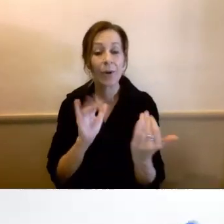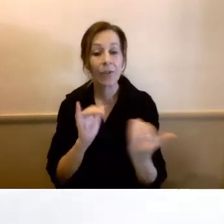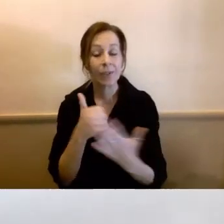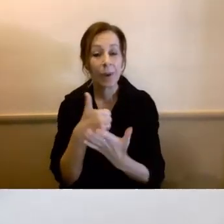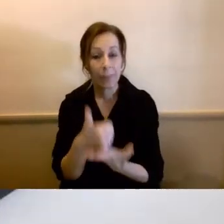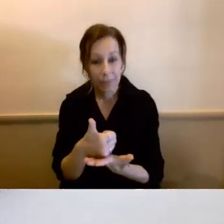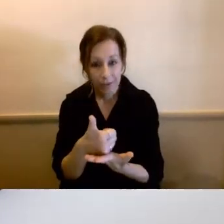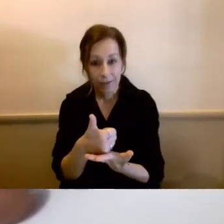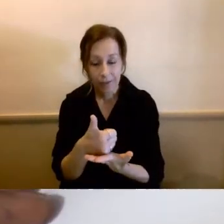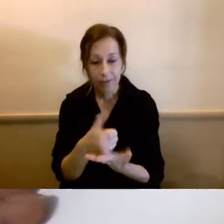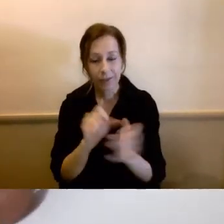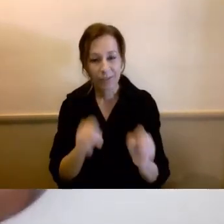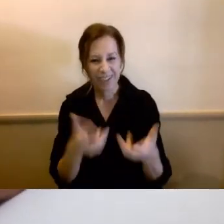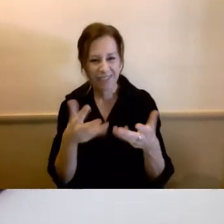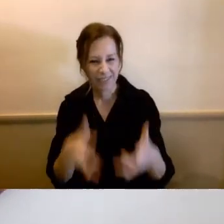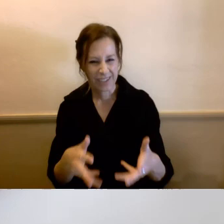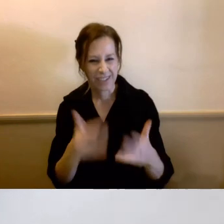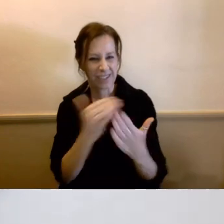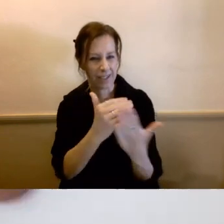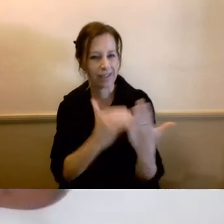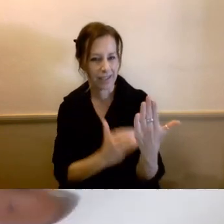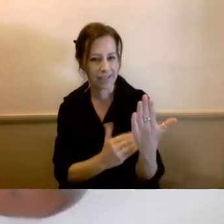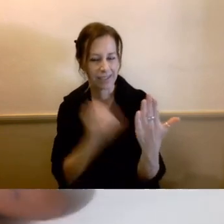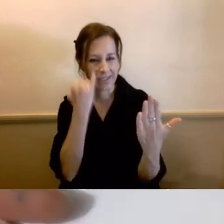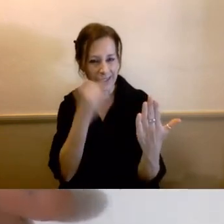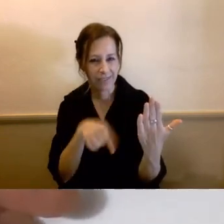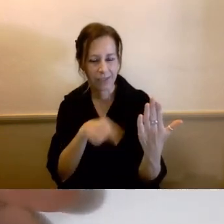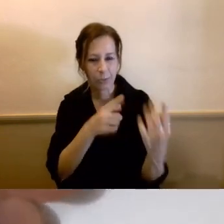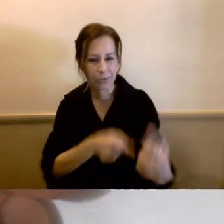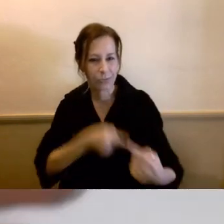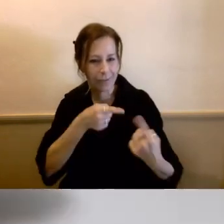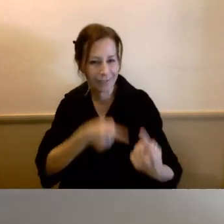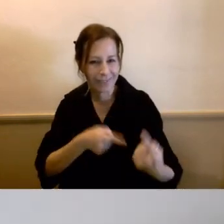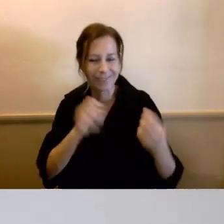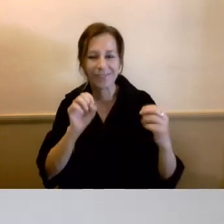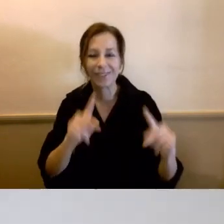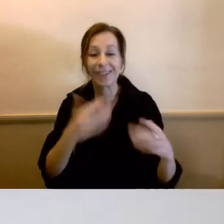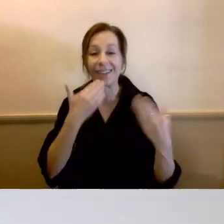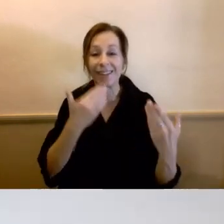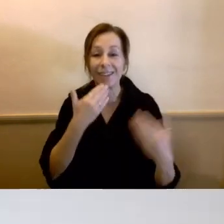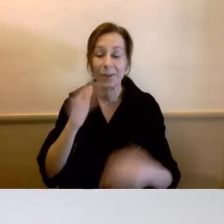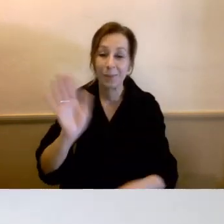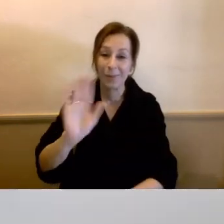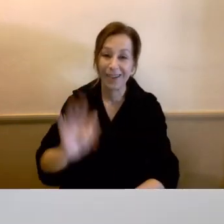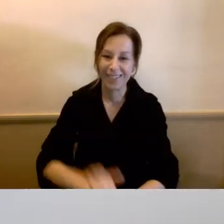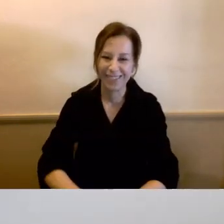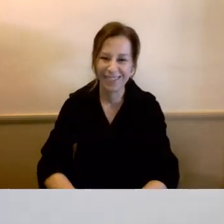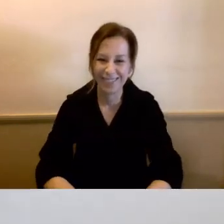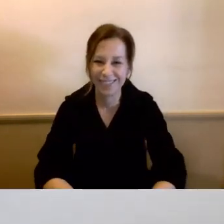Hopefully it helps you out so that you can finish the rest of that lesson if you are running into trouble. Alright, bye.